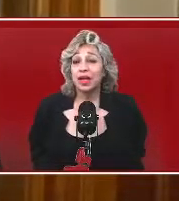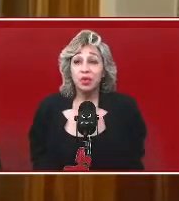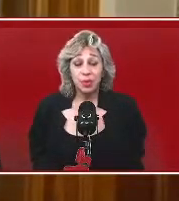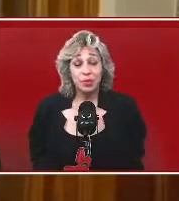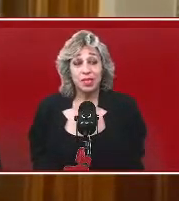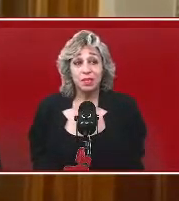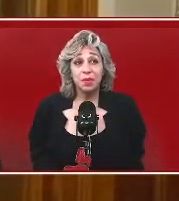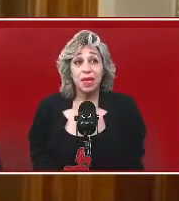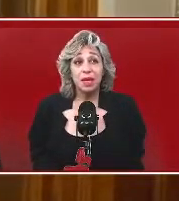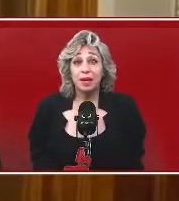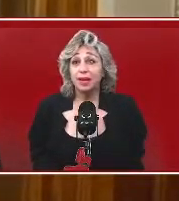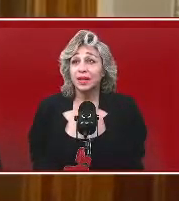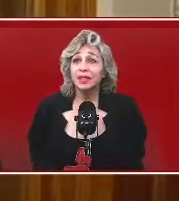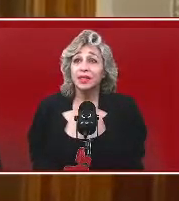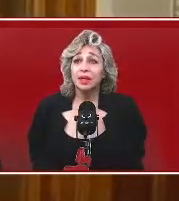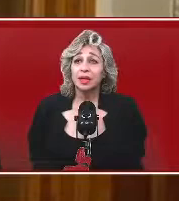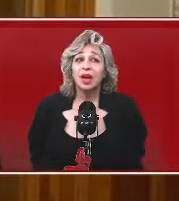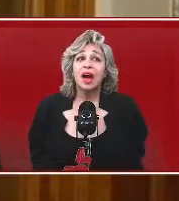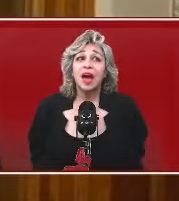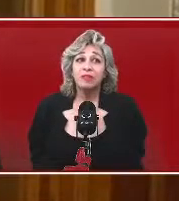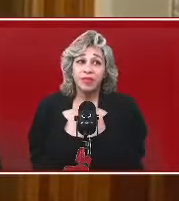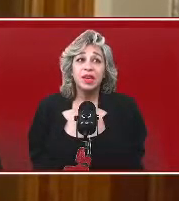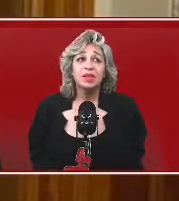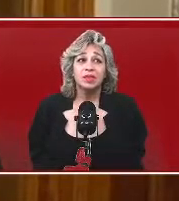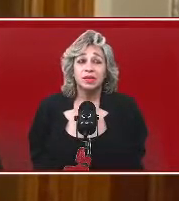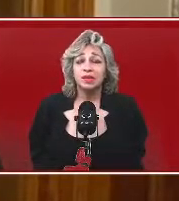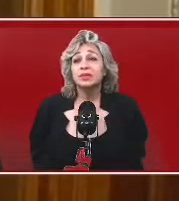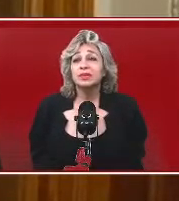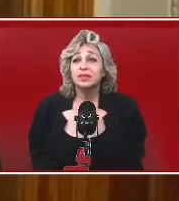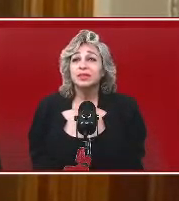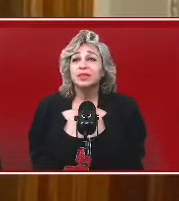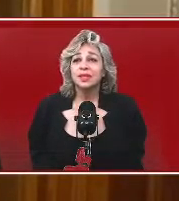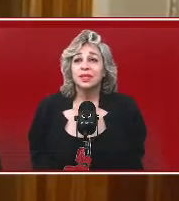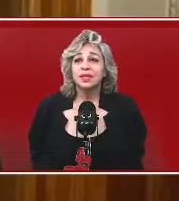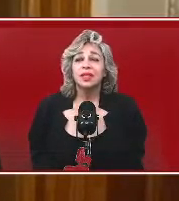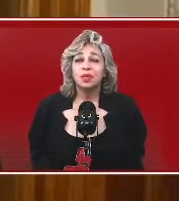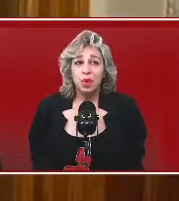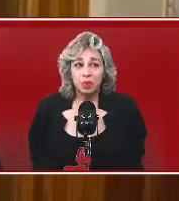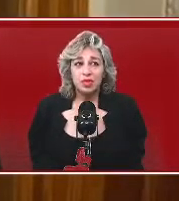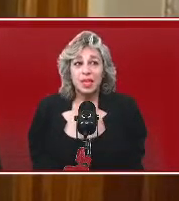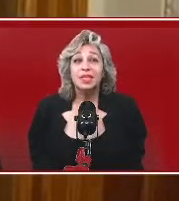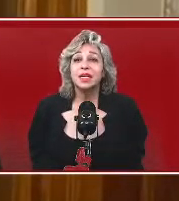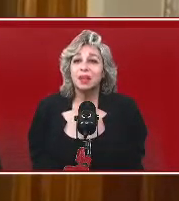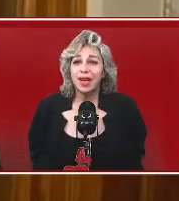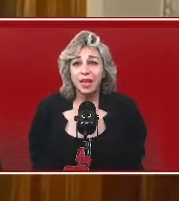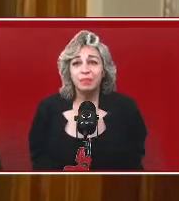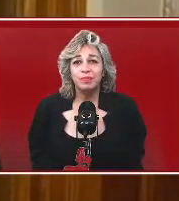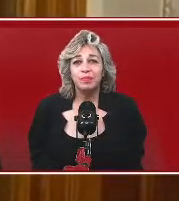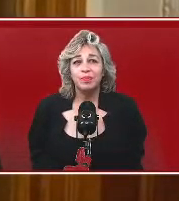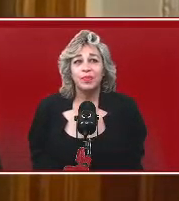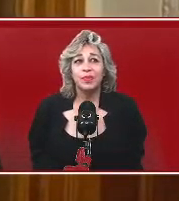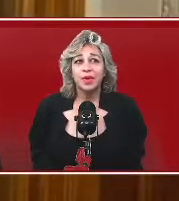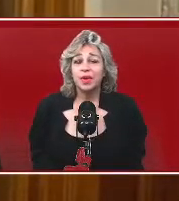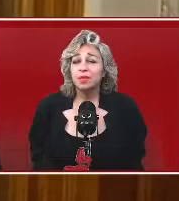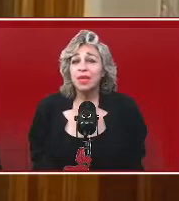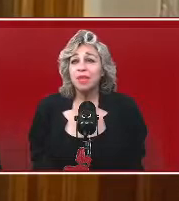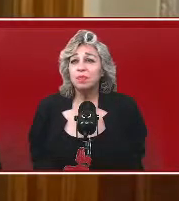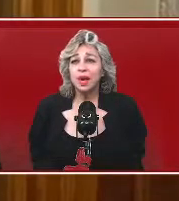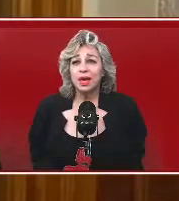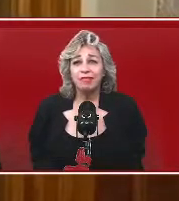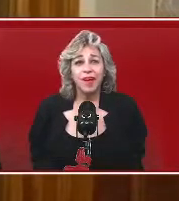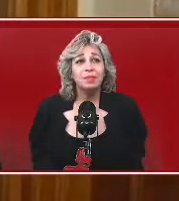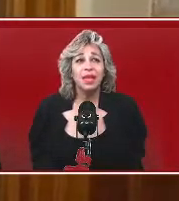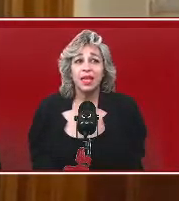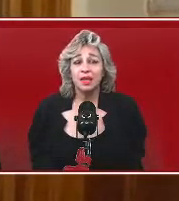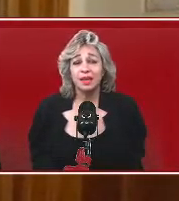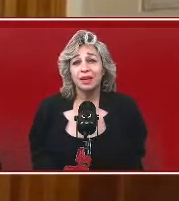representa. He represents me. Yo me siento I feel representado por represented él. Yo, by mi him. familia, pero además Me,